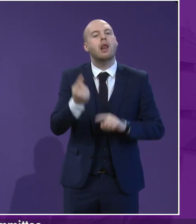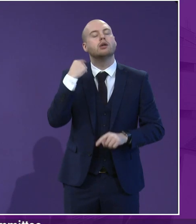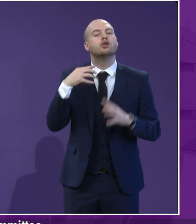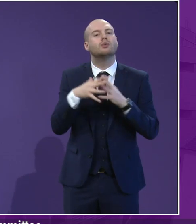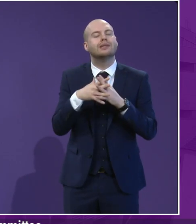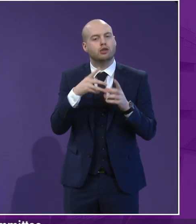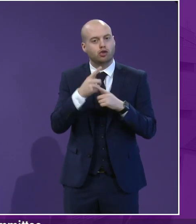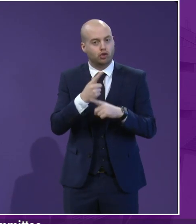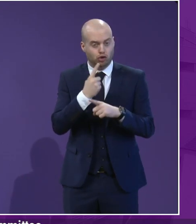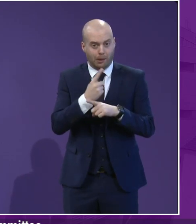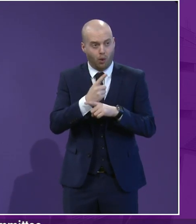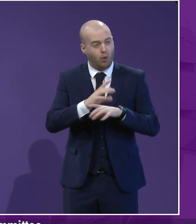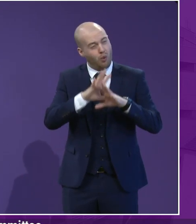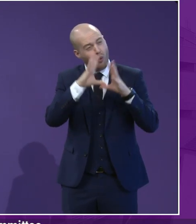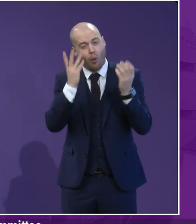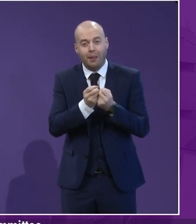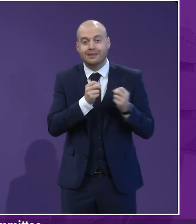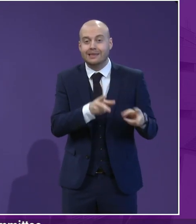is reasonable